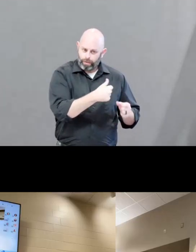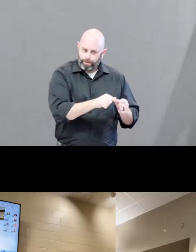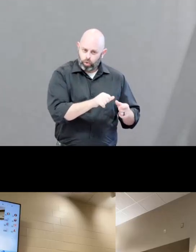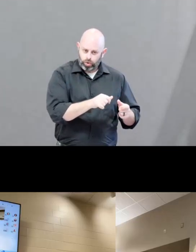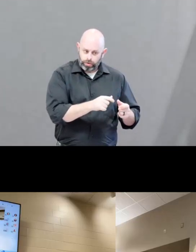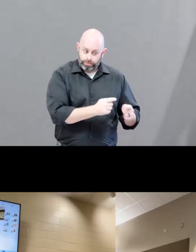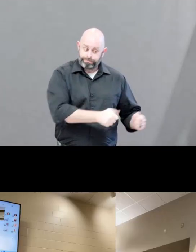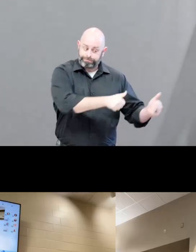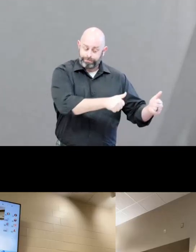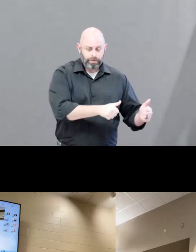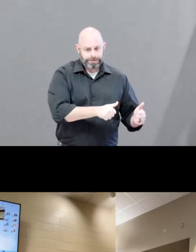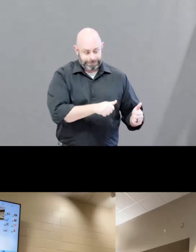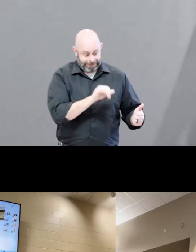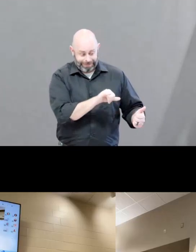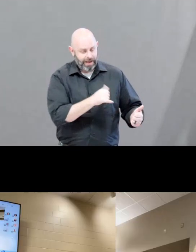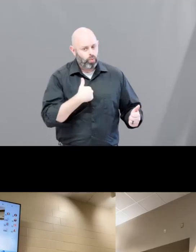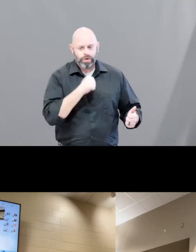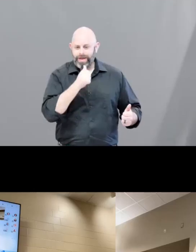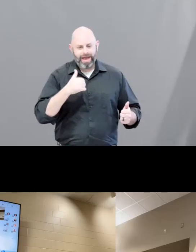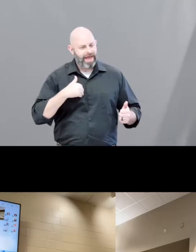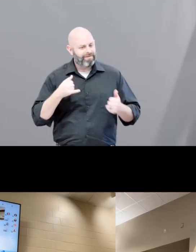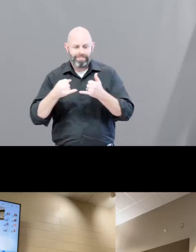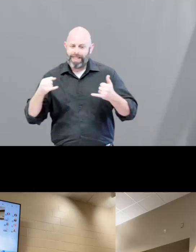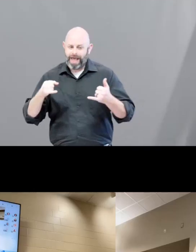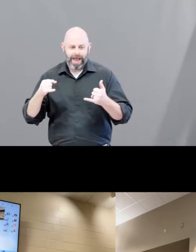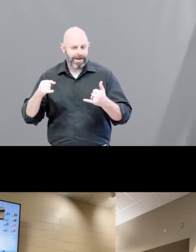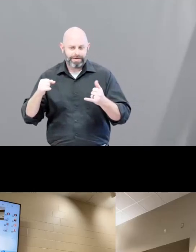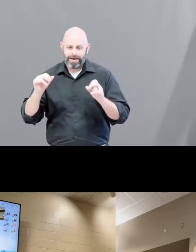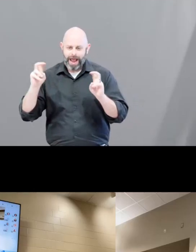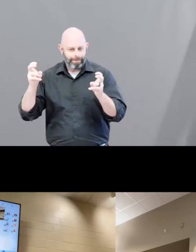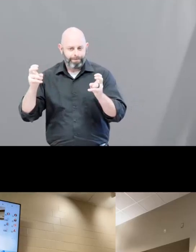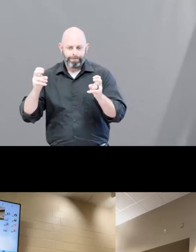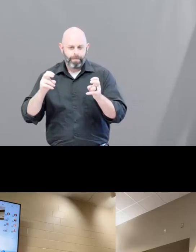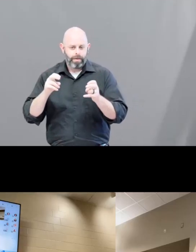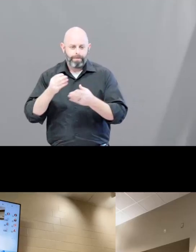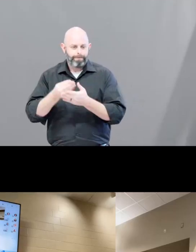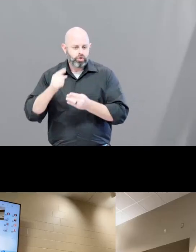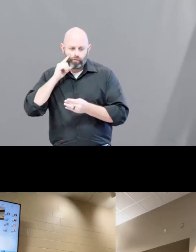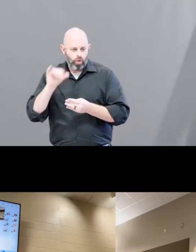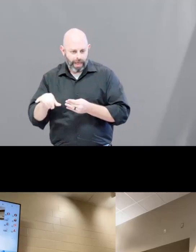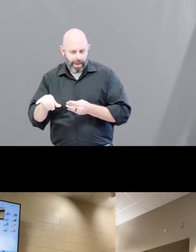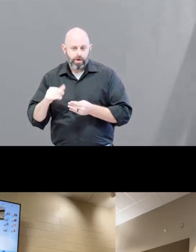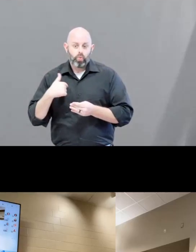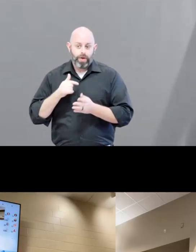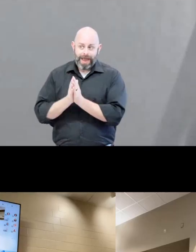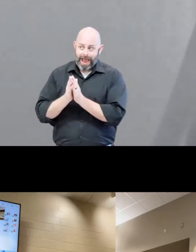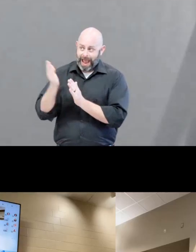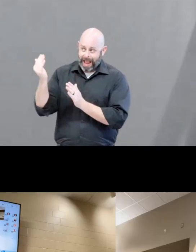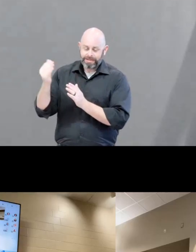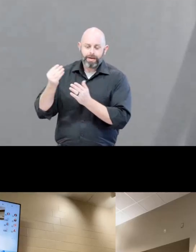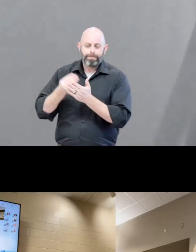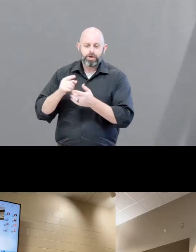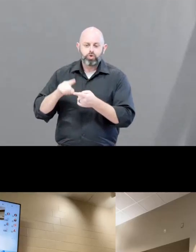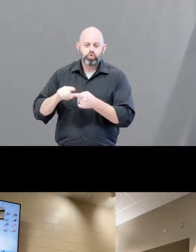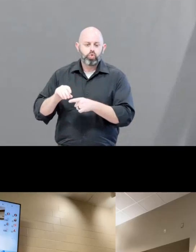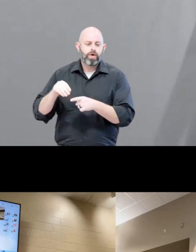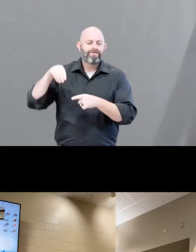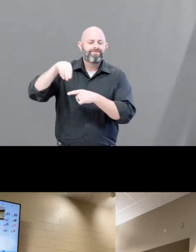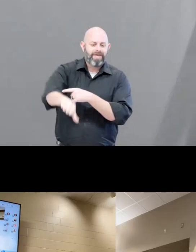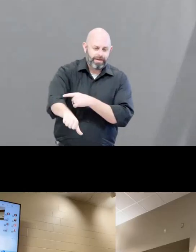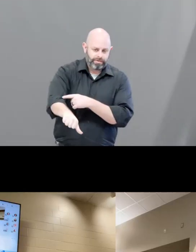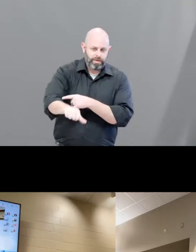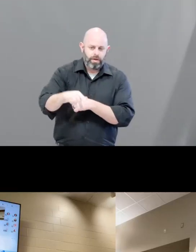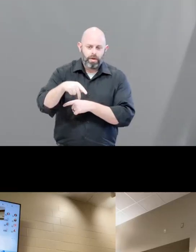So we didn't have a line item budget for that. And so we have requested money to fund